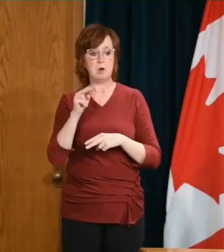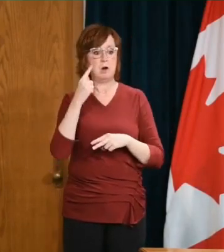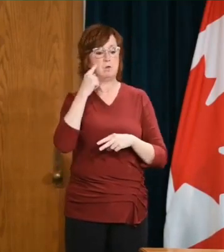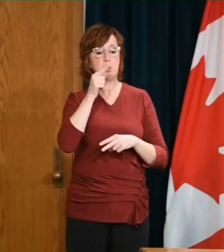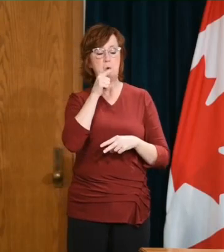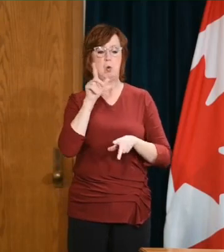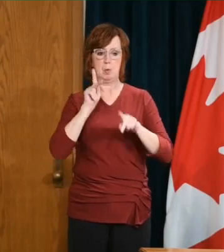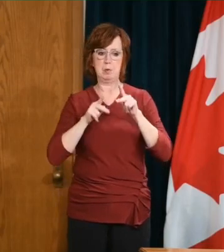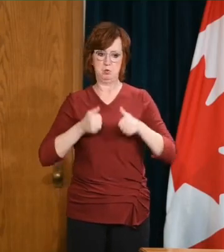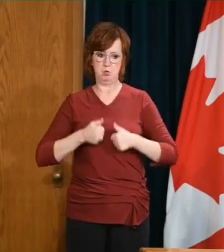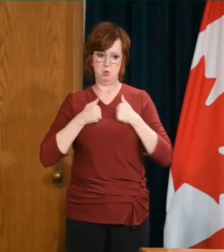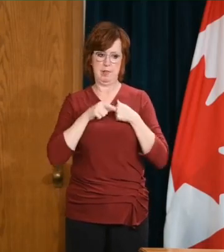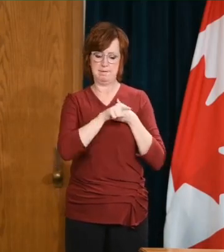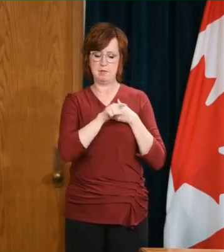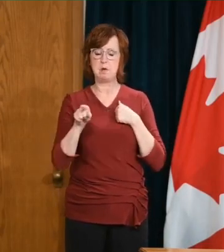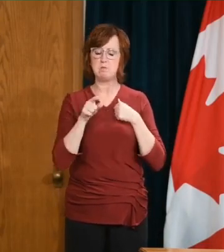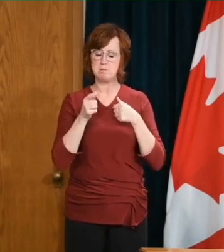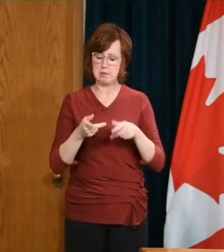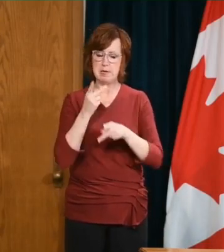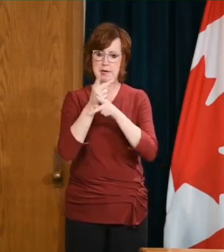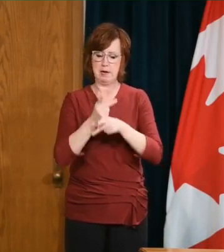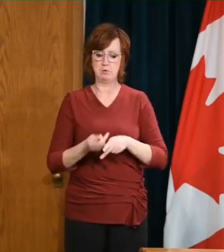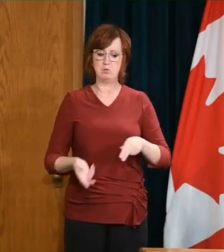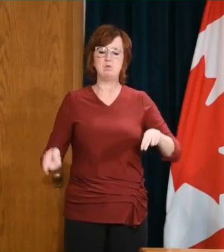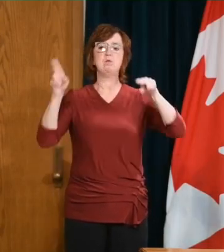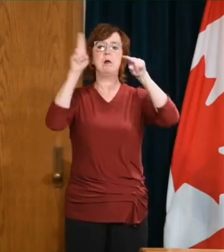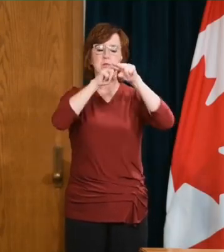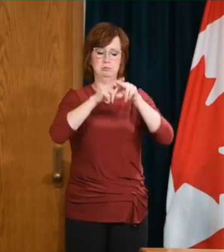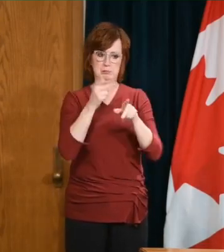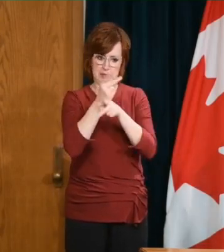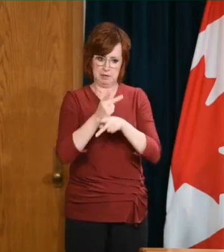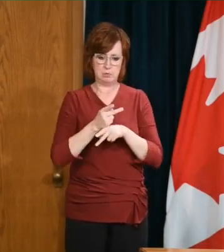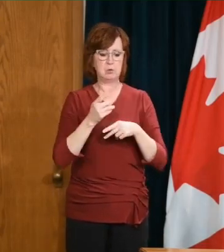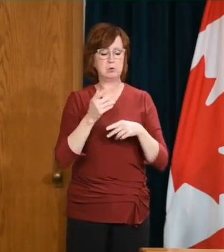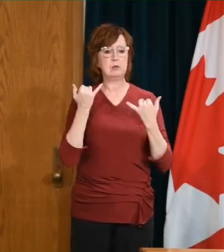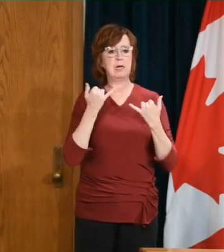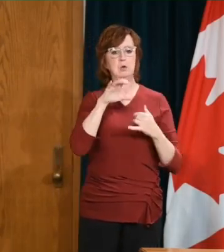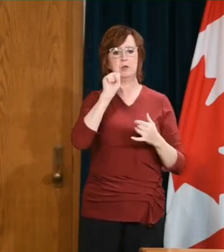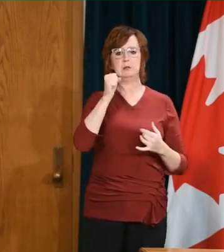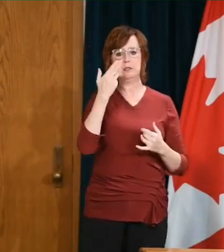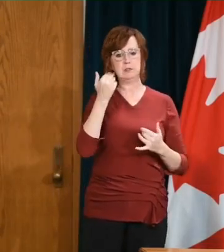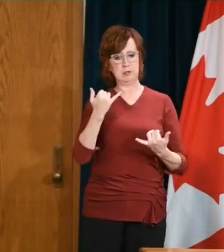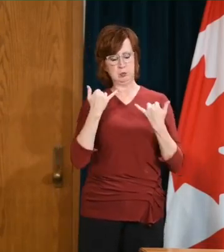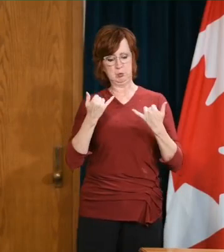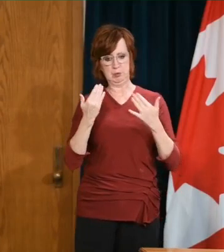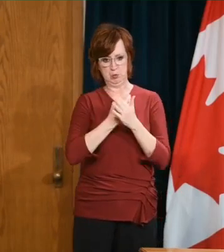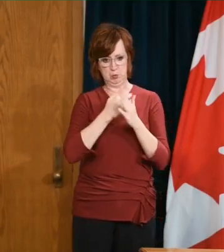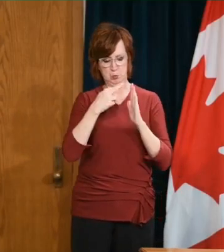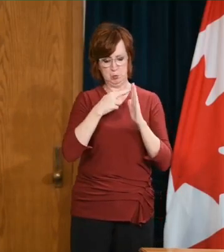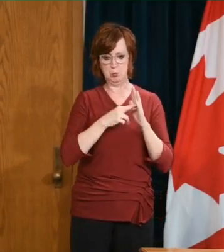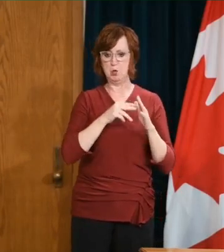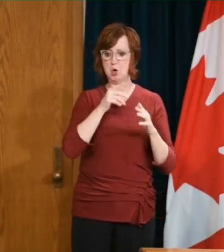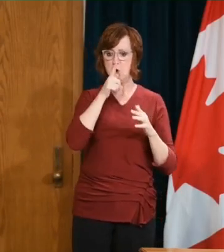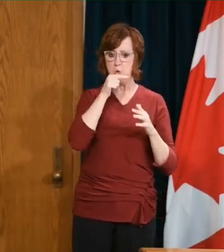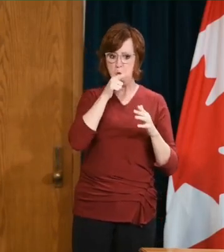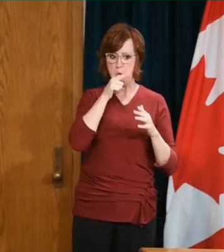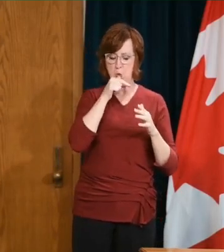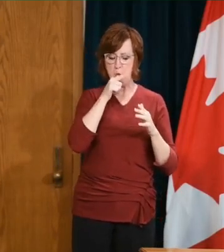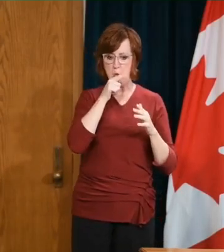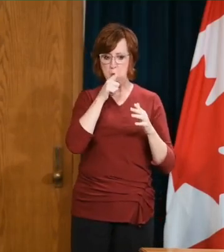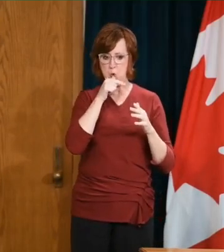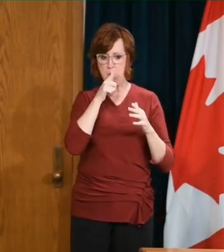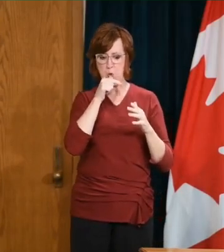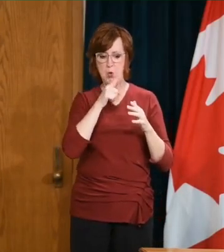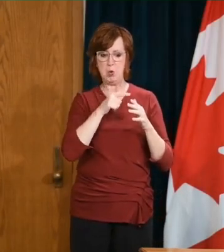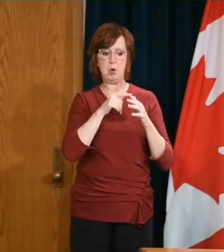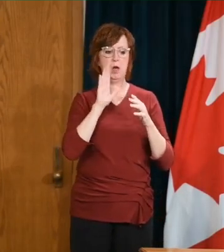Saskatchewan Health Authority is introducing additional measures to further decrease this risk. Temperature checks and symptom checks will now